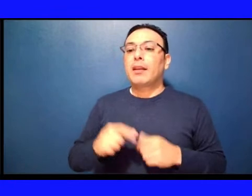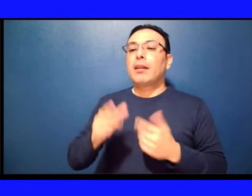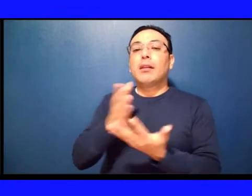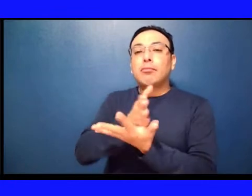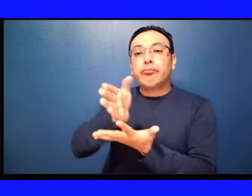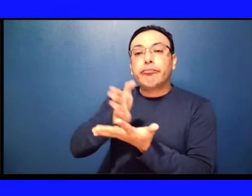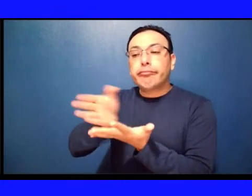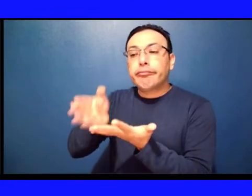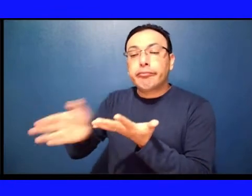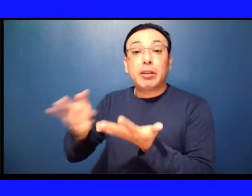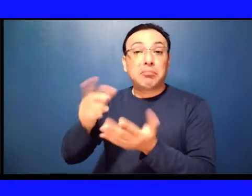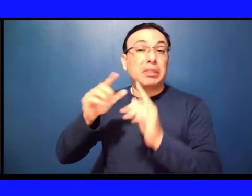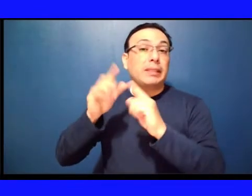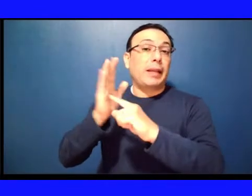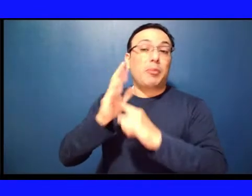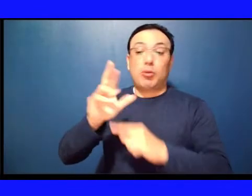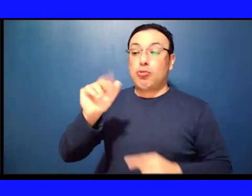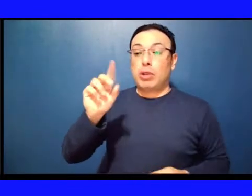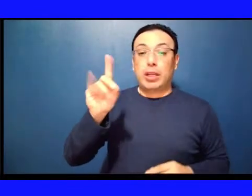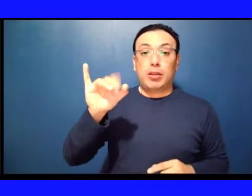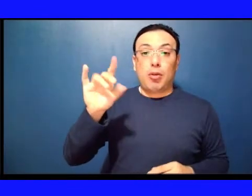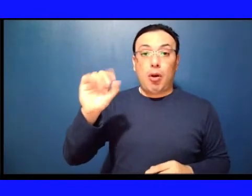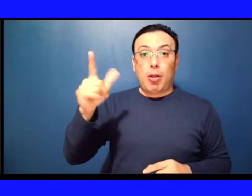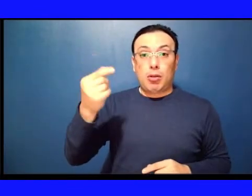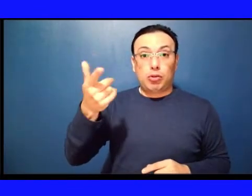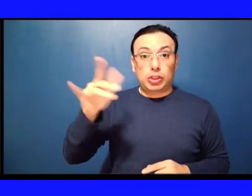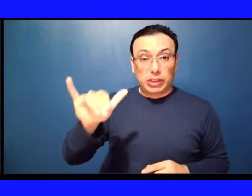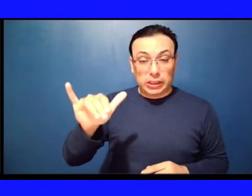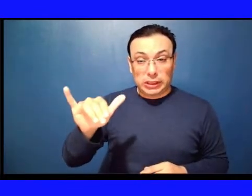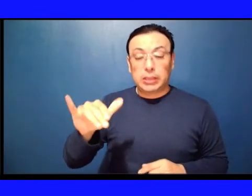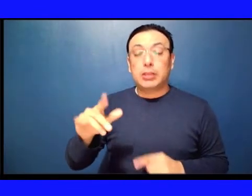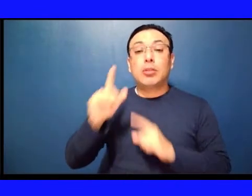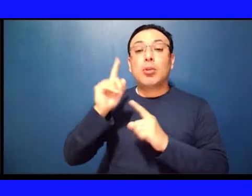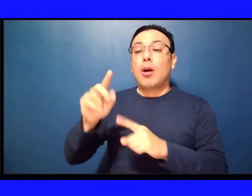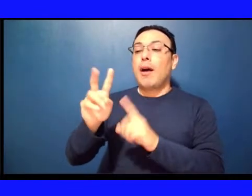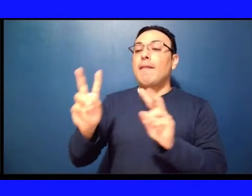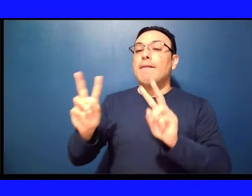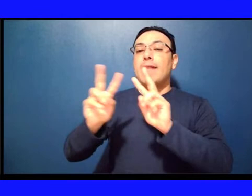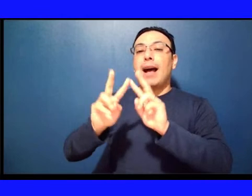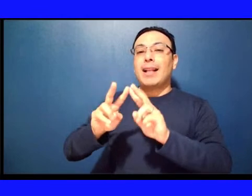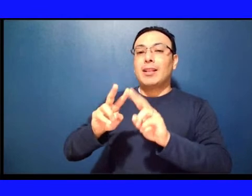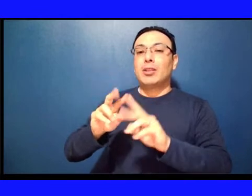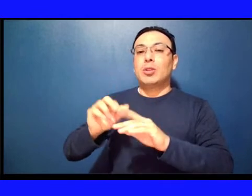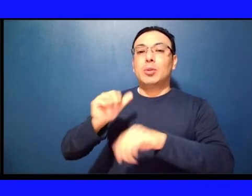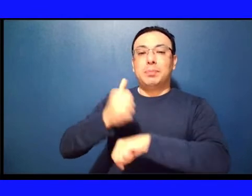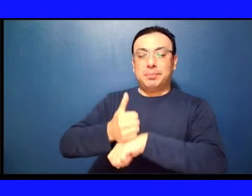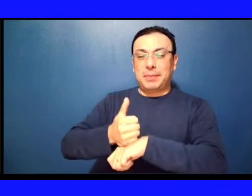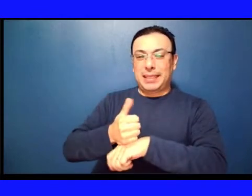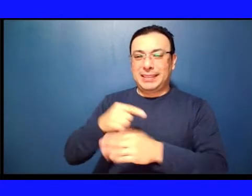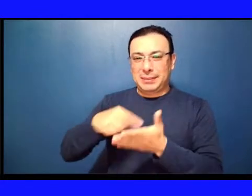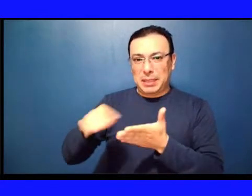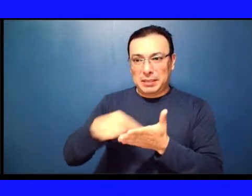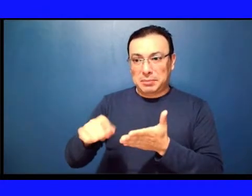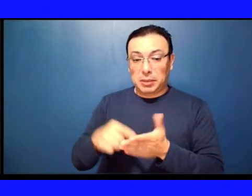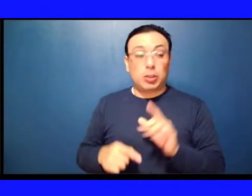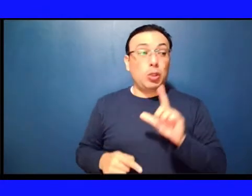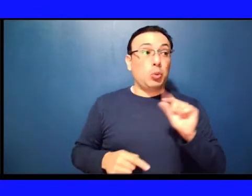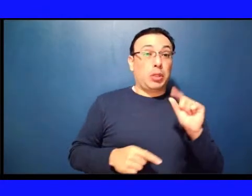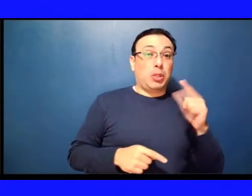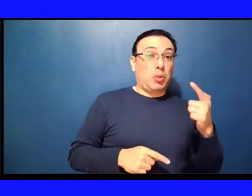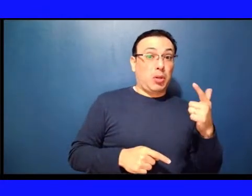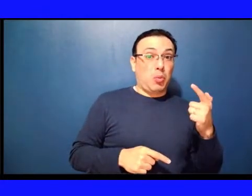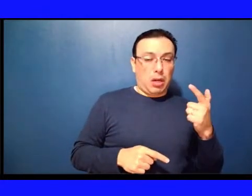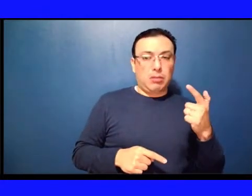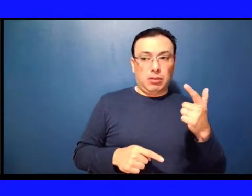have been major drivers of our financial success for the last 4 years plus, and I think we can build on that success this